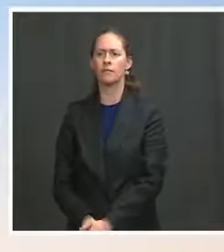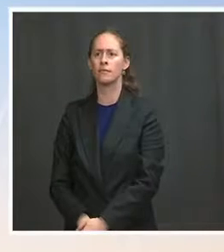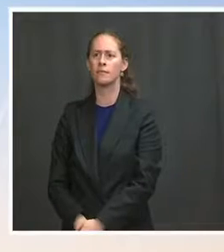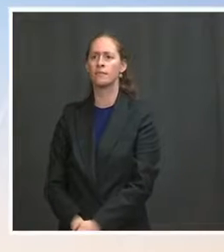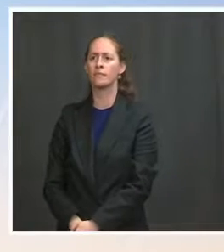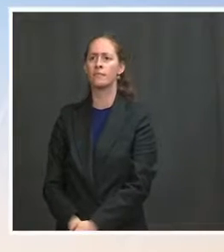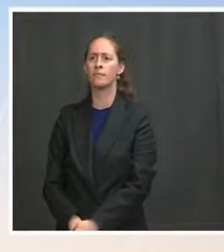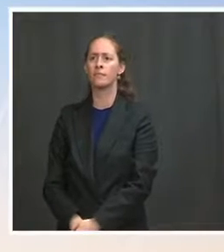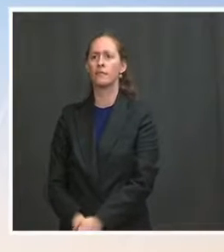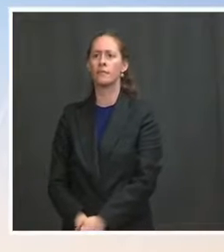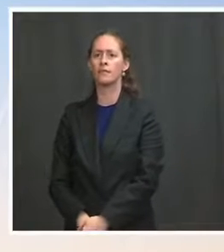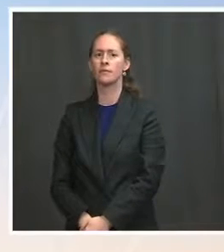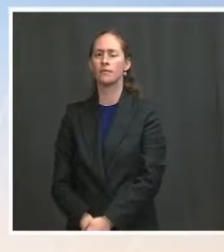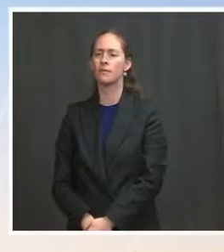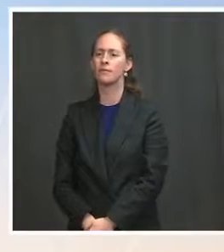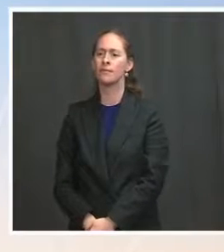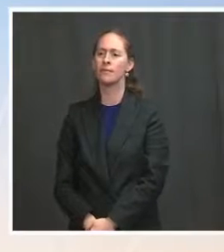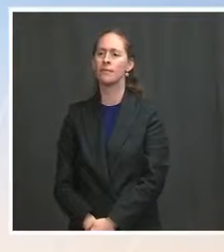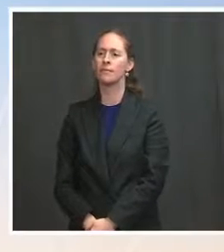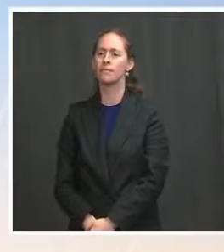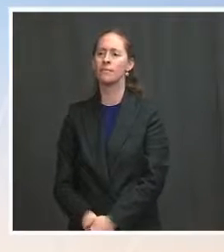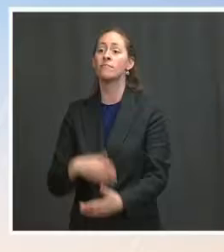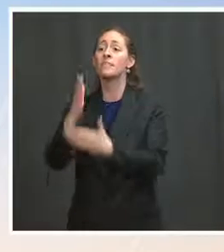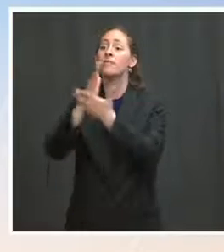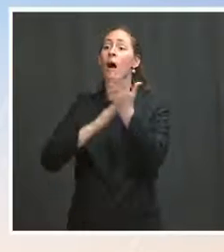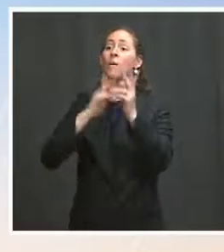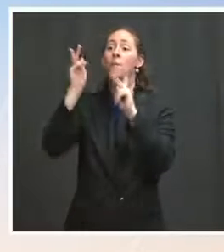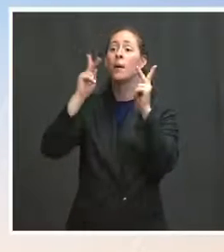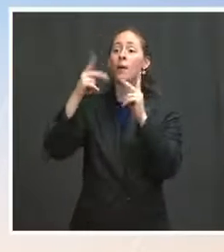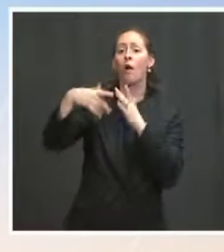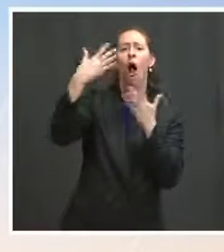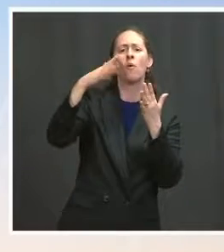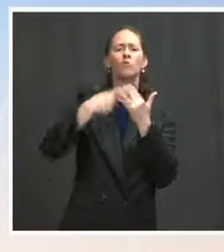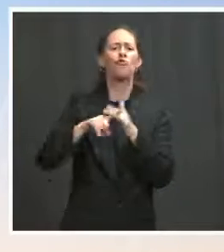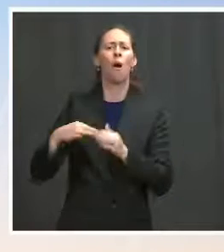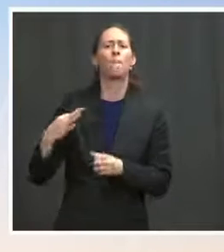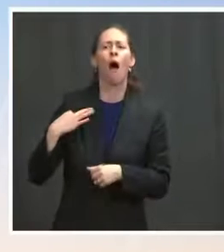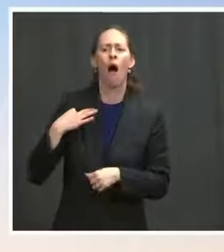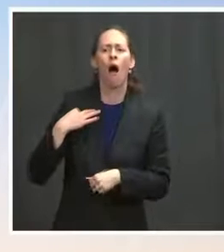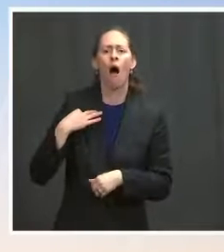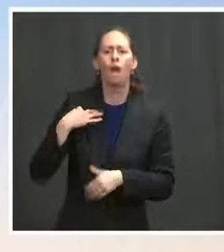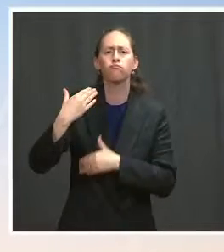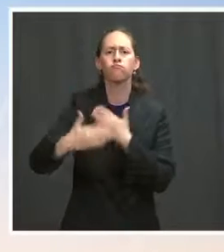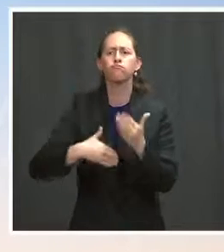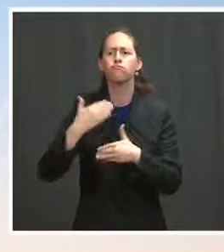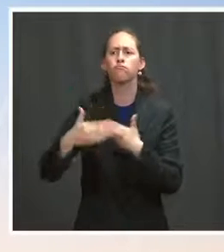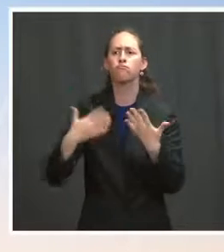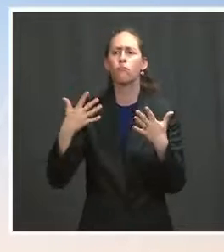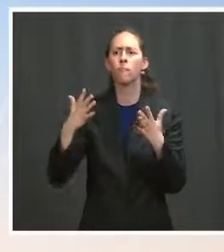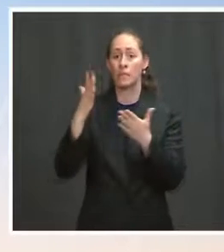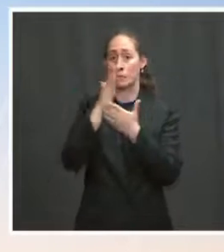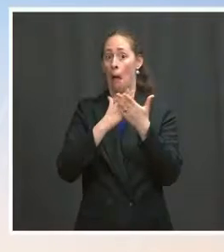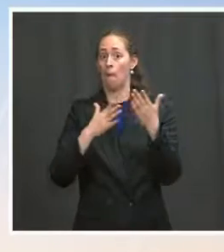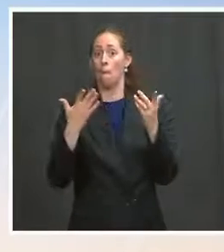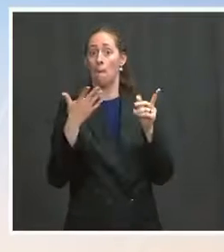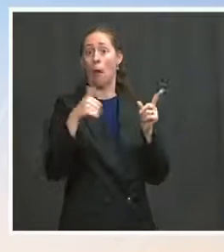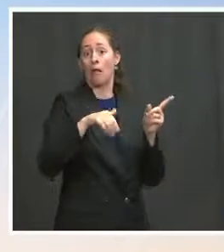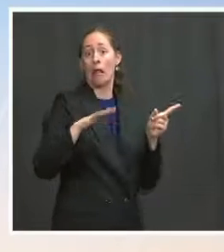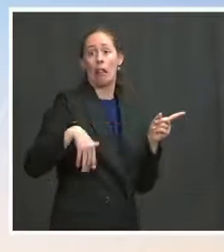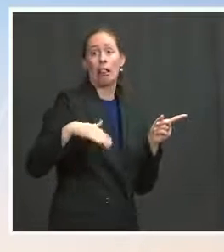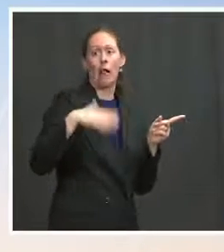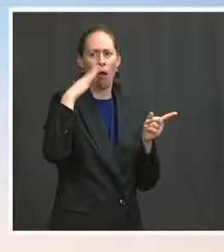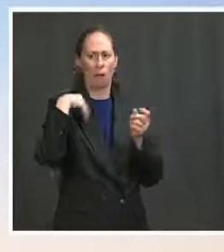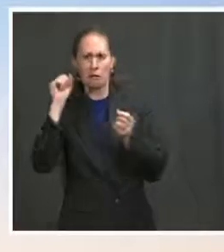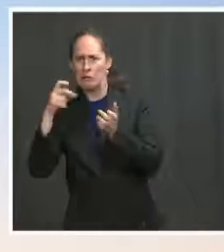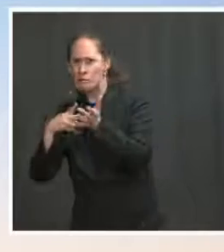are individuals who are already in the SIV pipeline. I suppose some of them might not be. I can certainly, might not be still there. I can certainly check and see